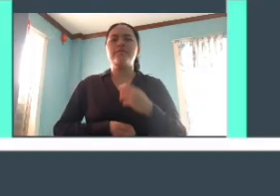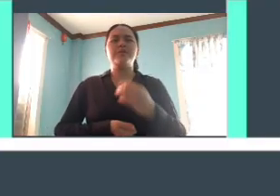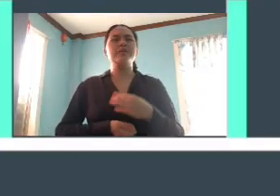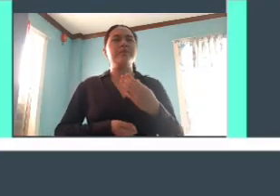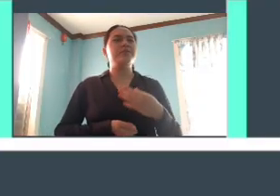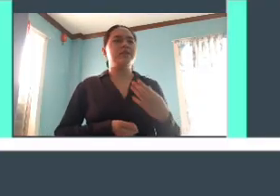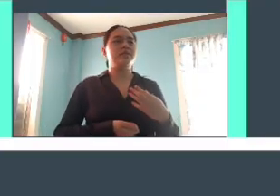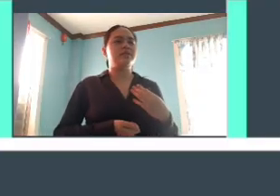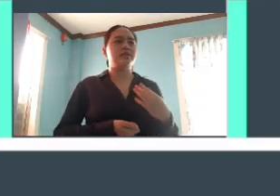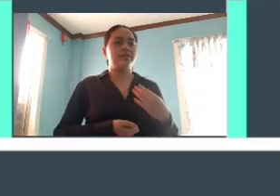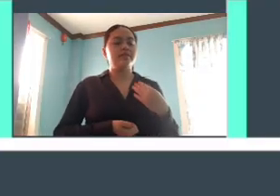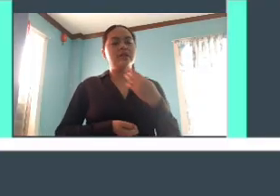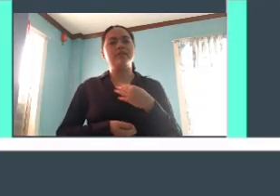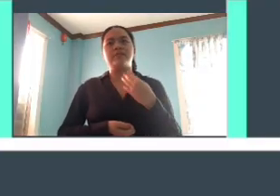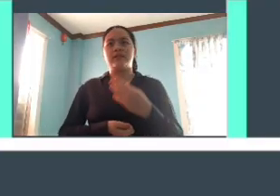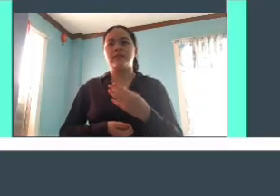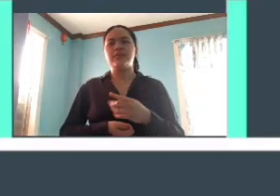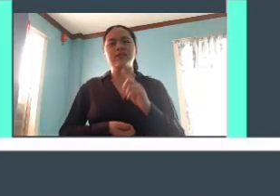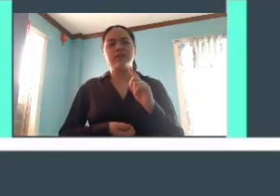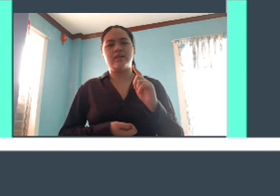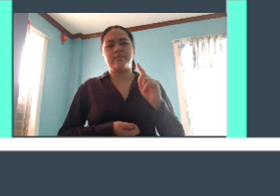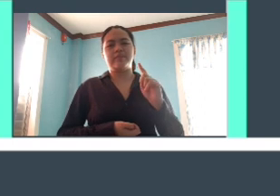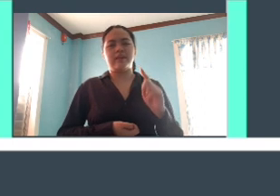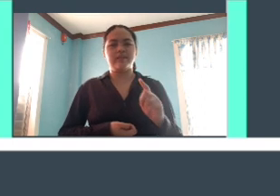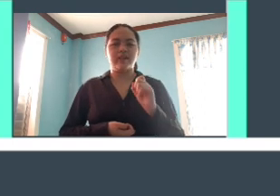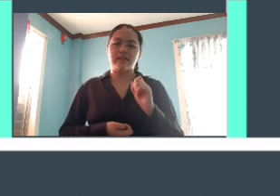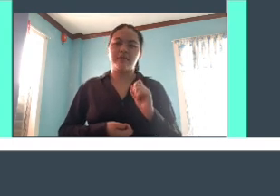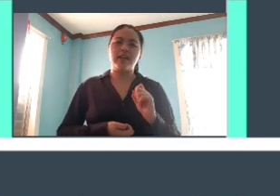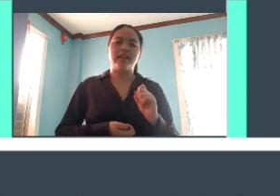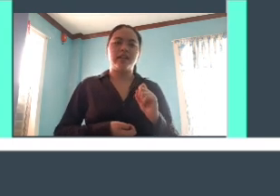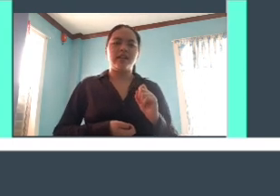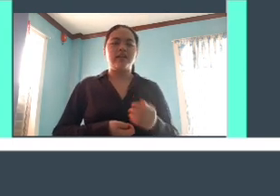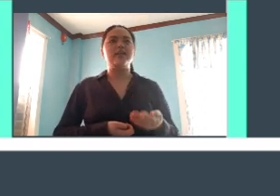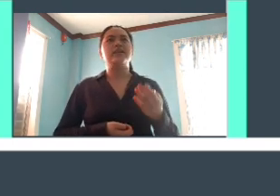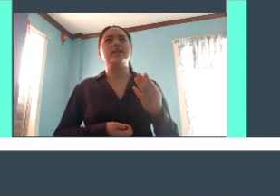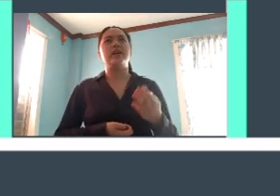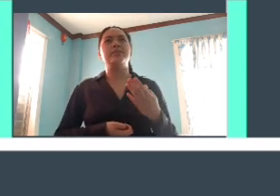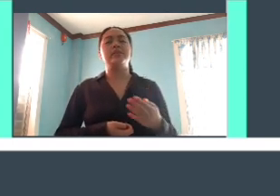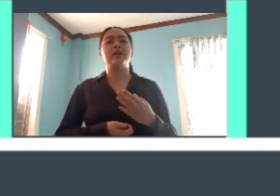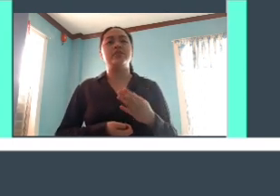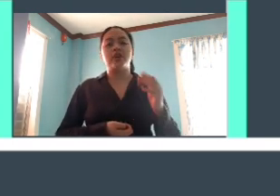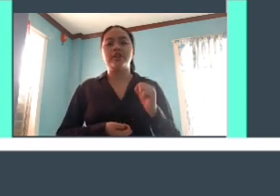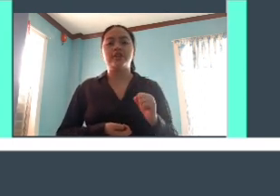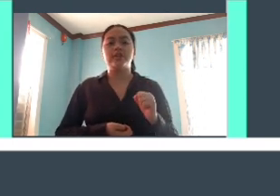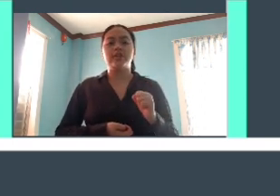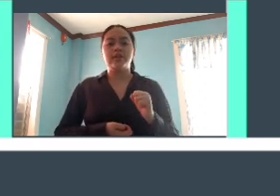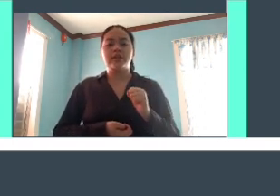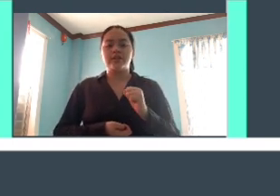So before we proceed to the flowering plants, what is the plant anyway? At the top of the